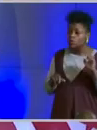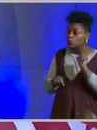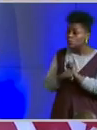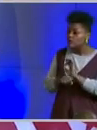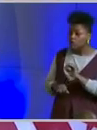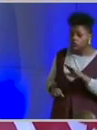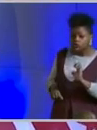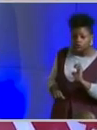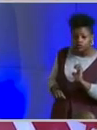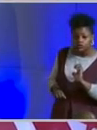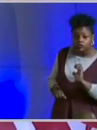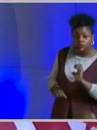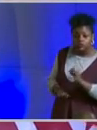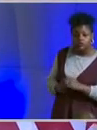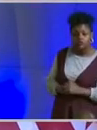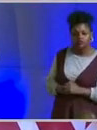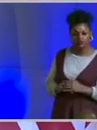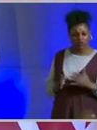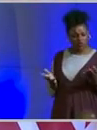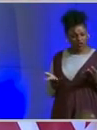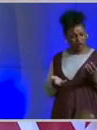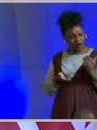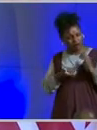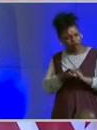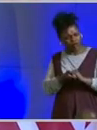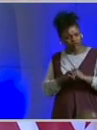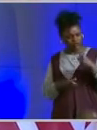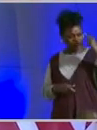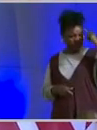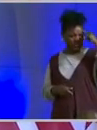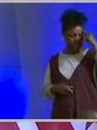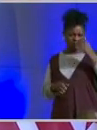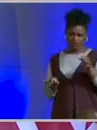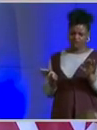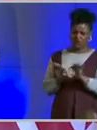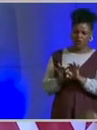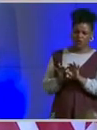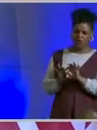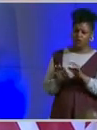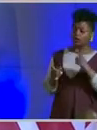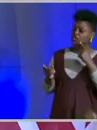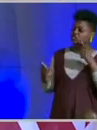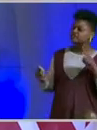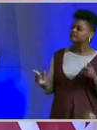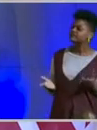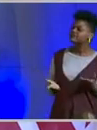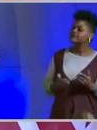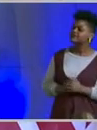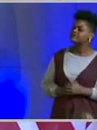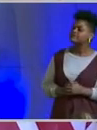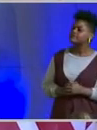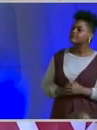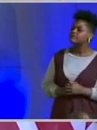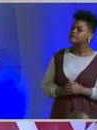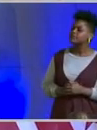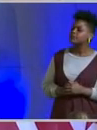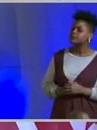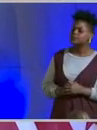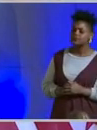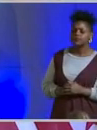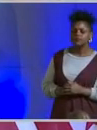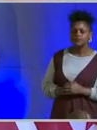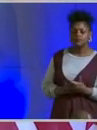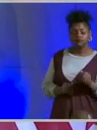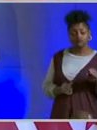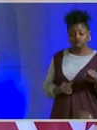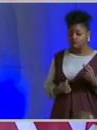touch on it, what types of partnerships do you think have been critical to achieve these successes? I'll start with you, Unique. Yeah, so I